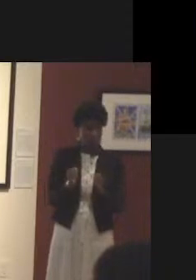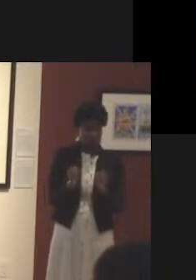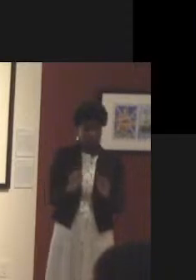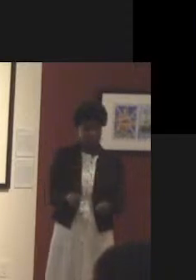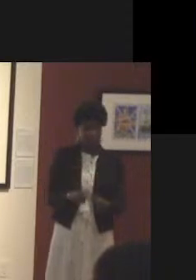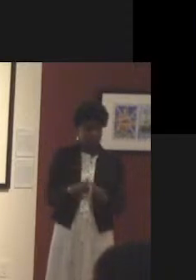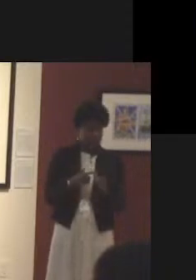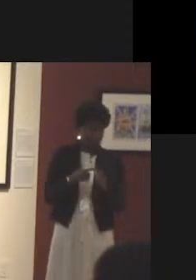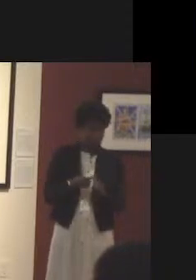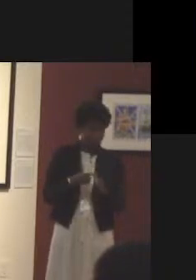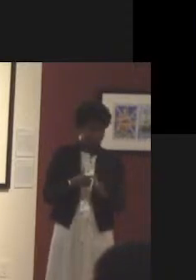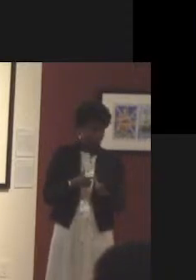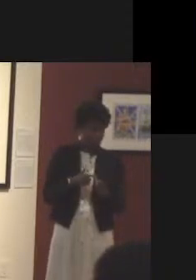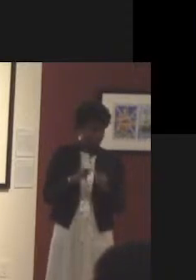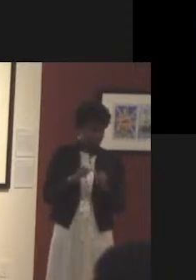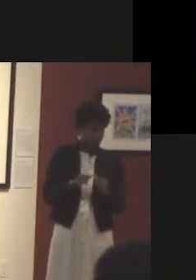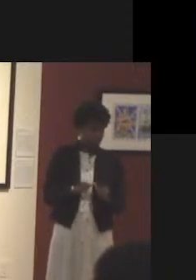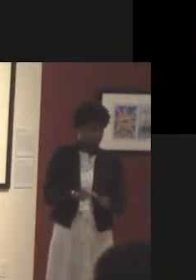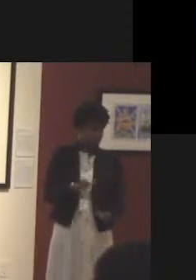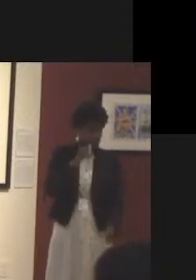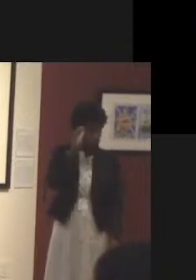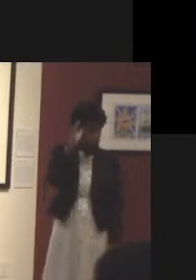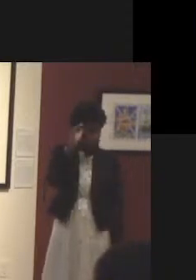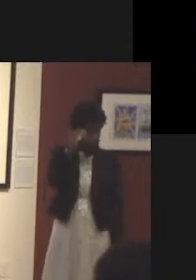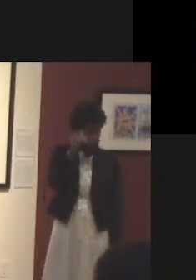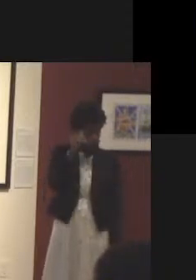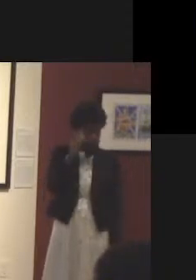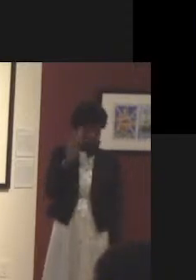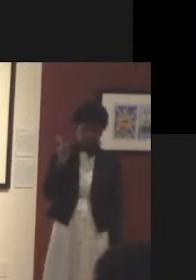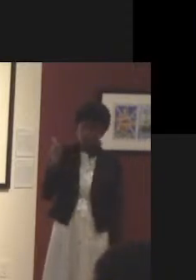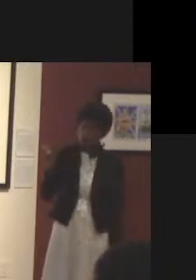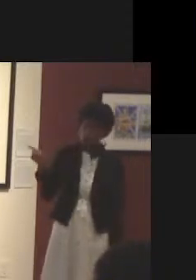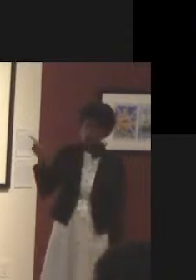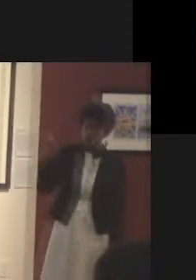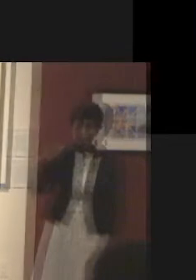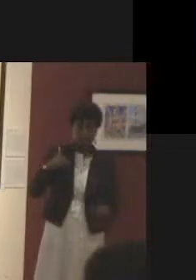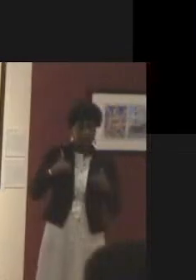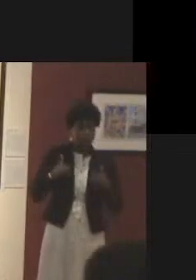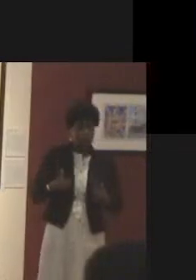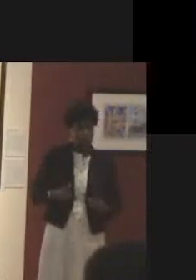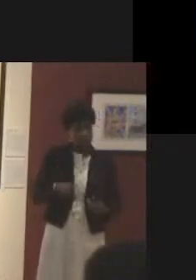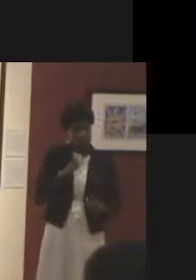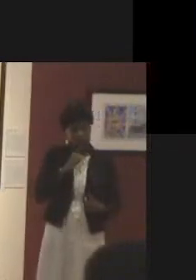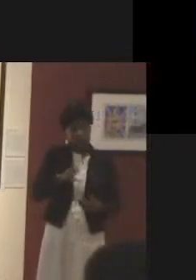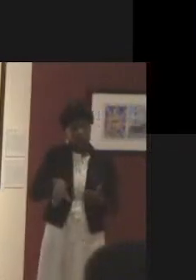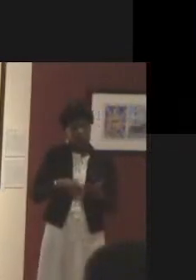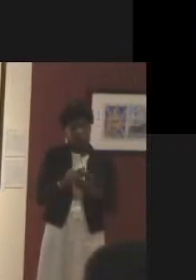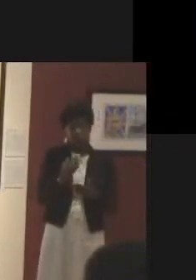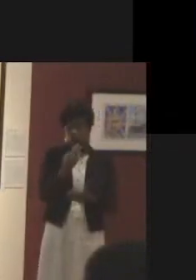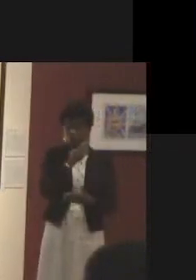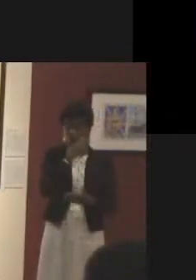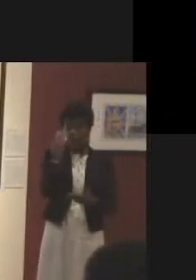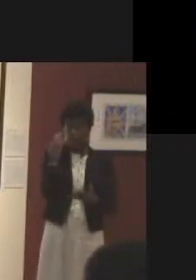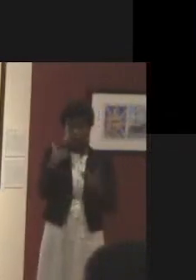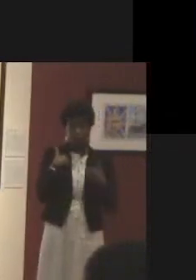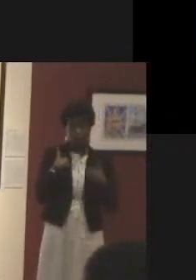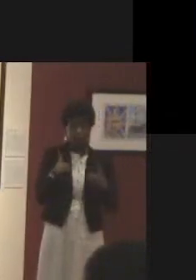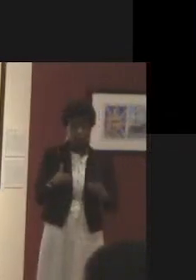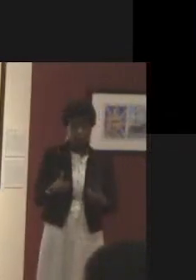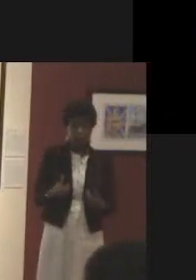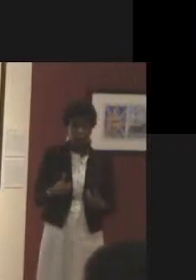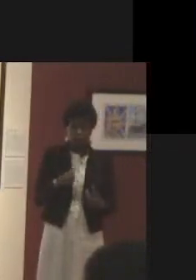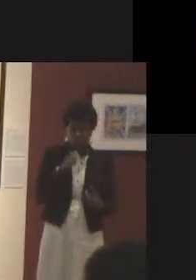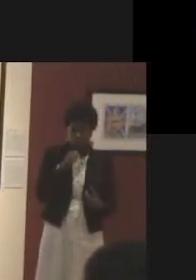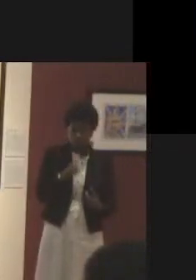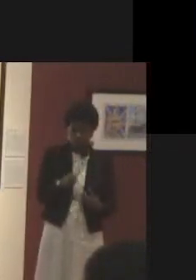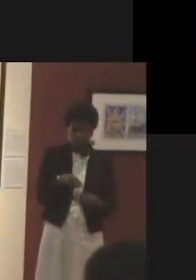can. Here, these bodies, and we might argue all Black bodies, counter the stereotype of